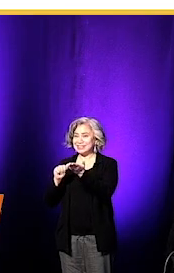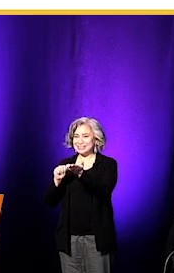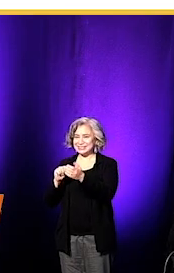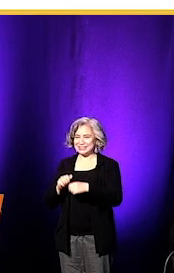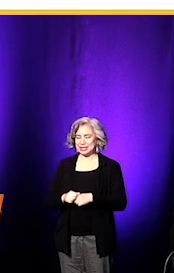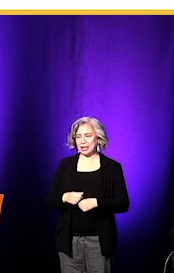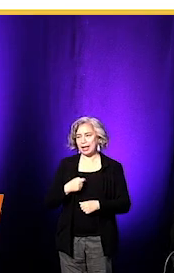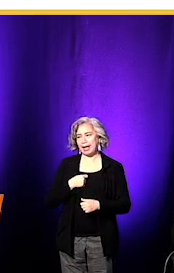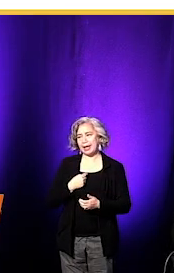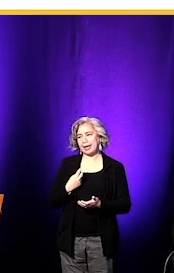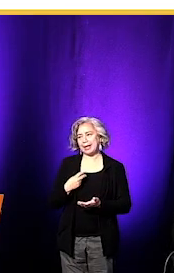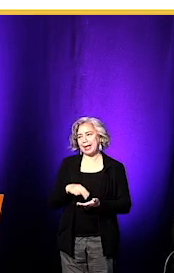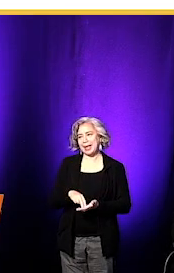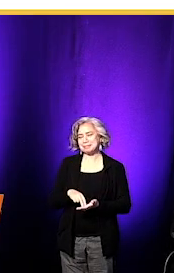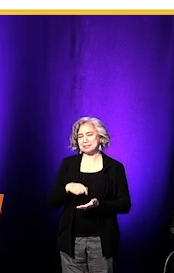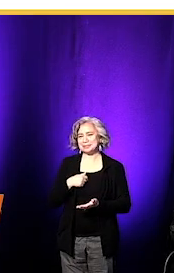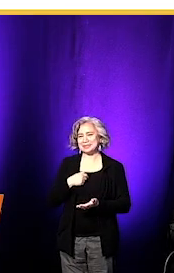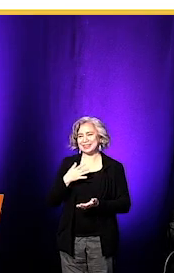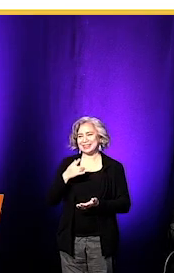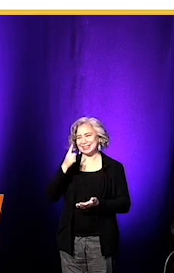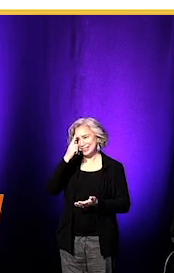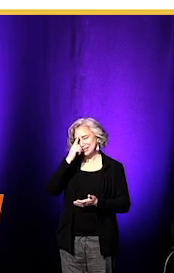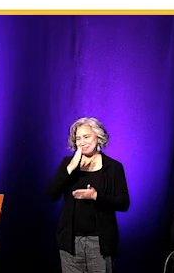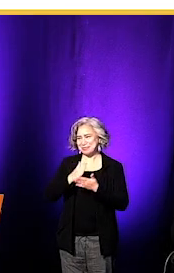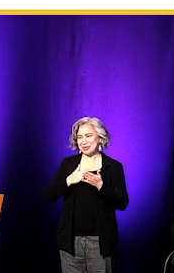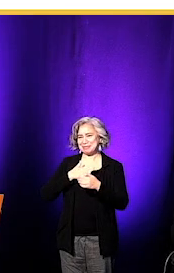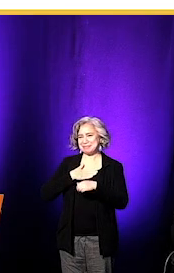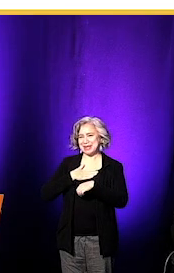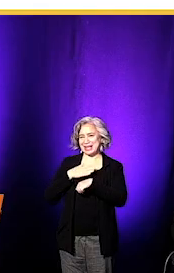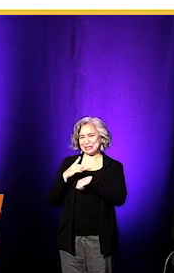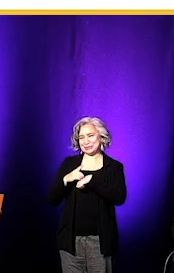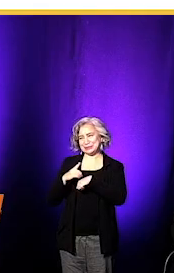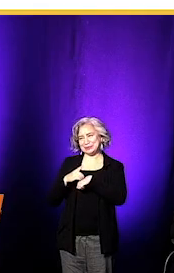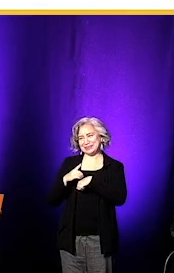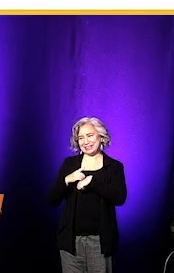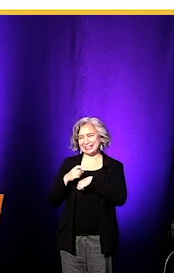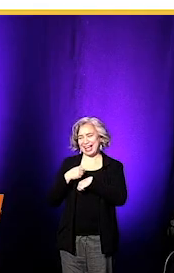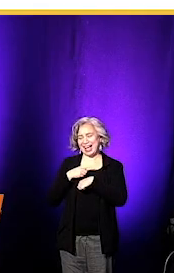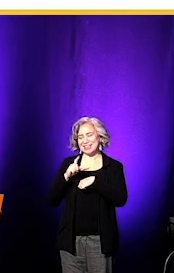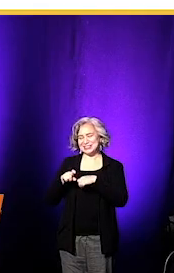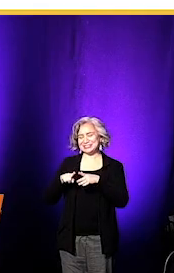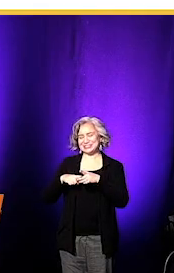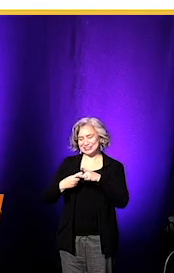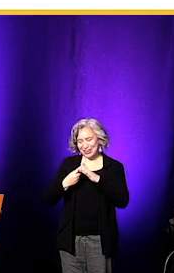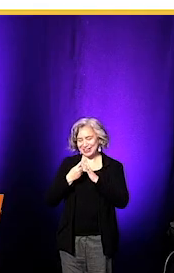because I figured it was part of my duty as Chris's buddy to get the conversation going.